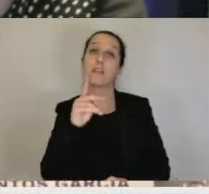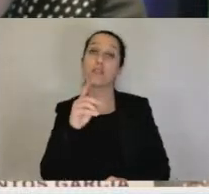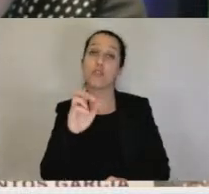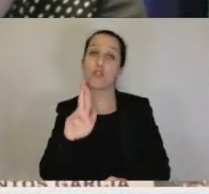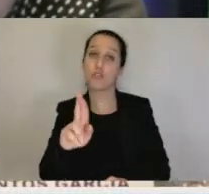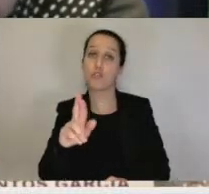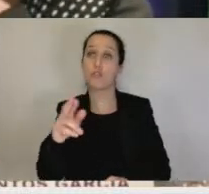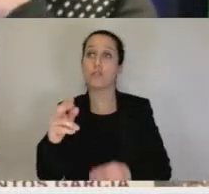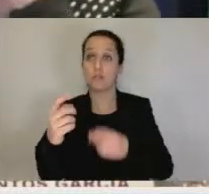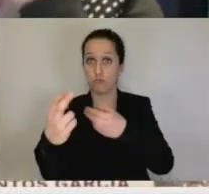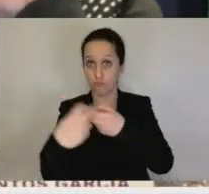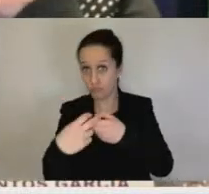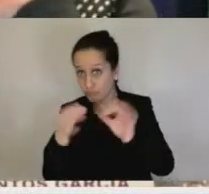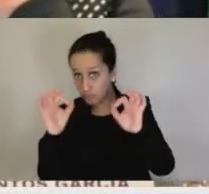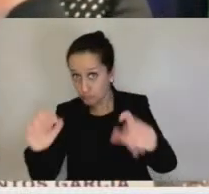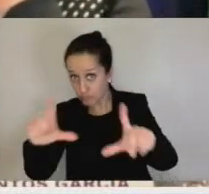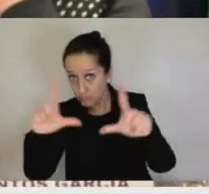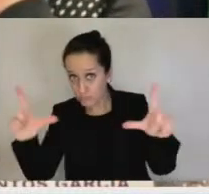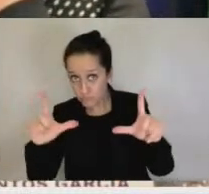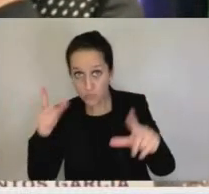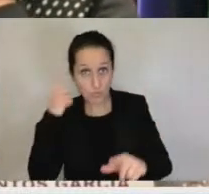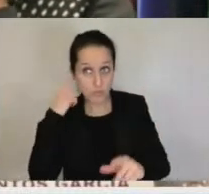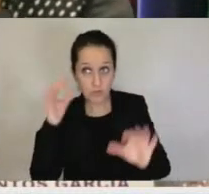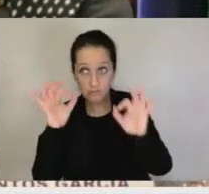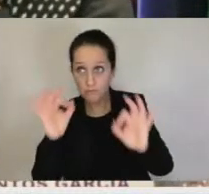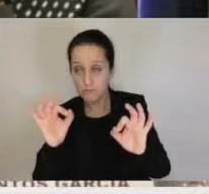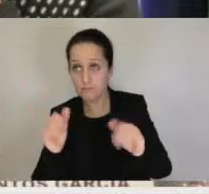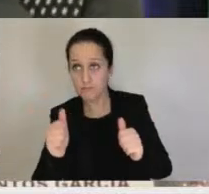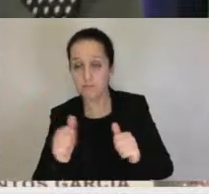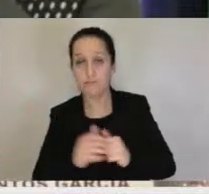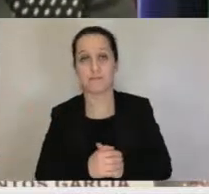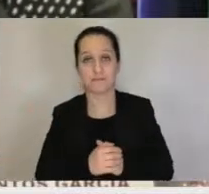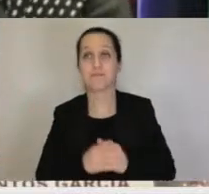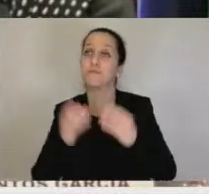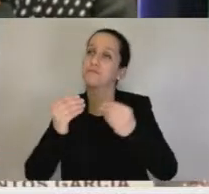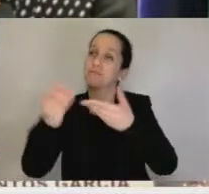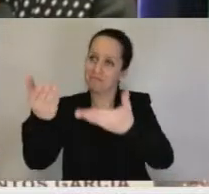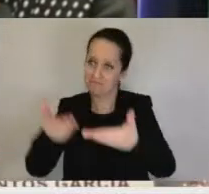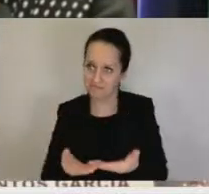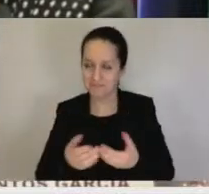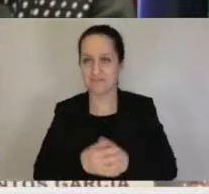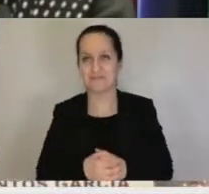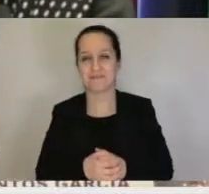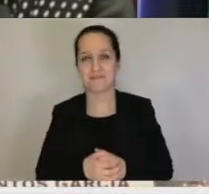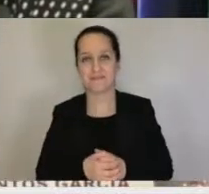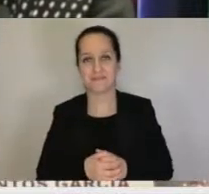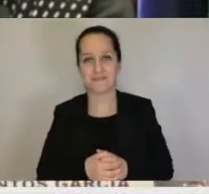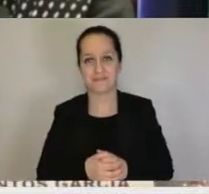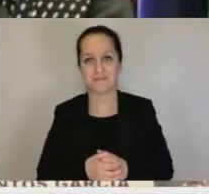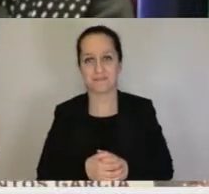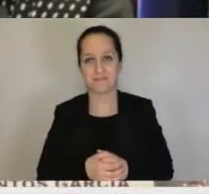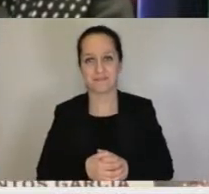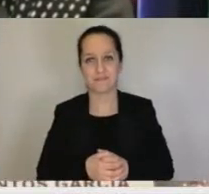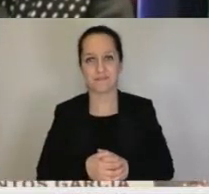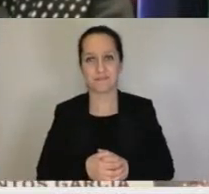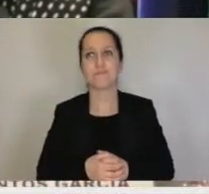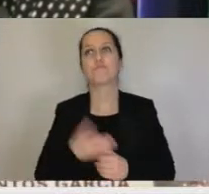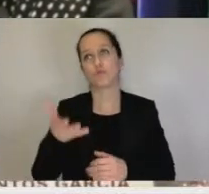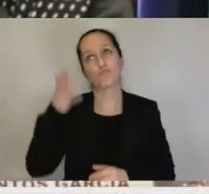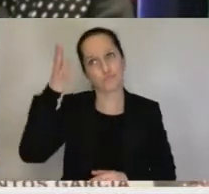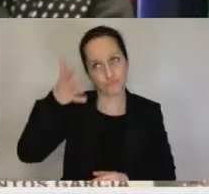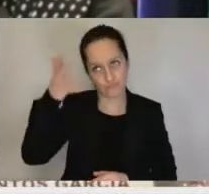here by the internet. Victor, are you there with us? Welcome once more. And